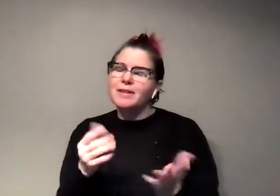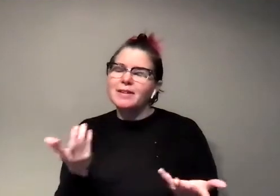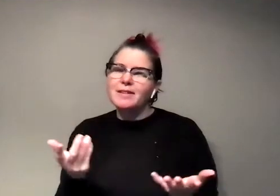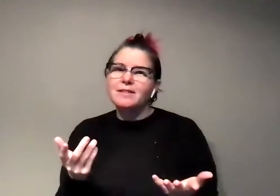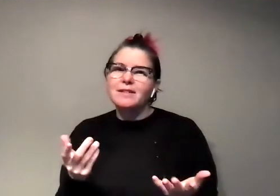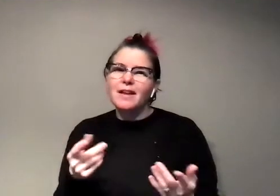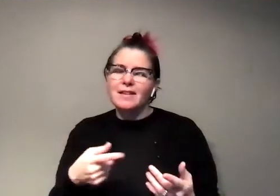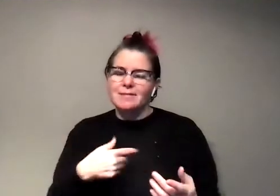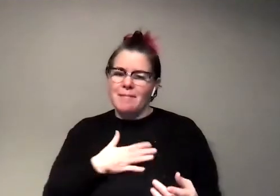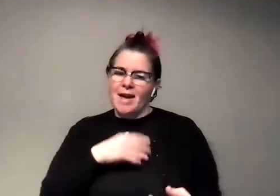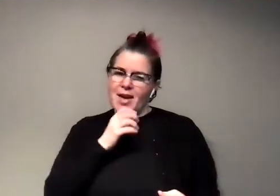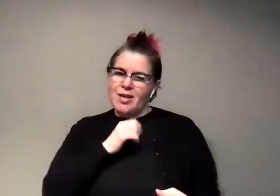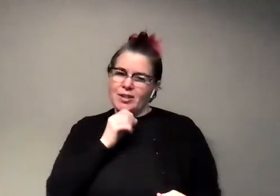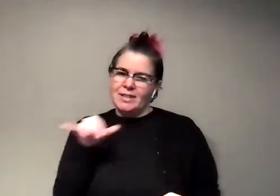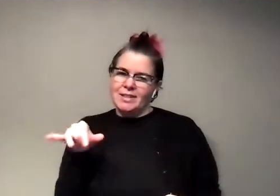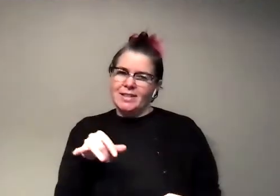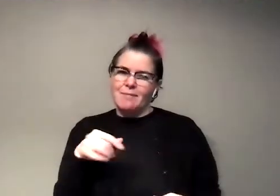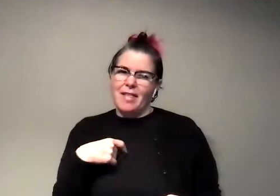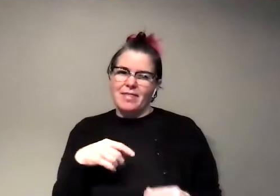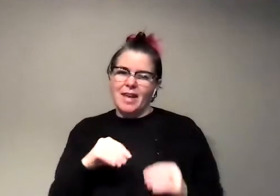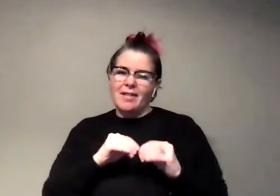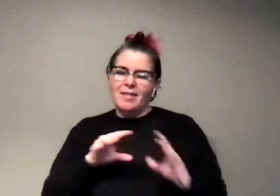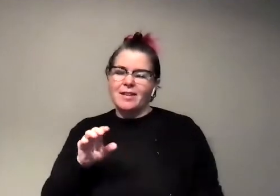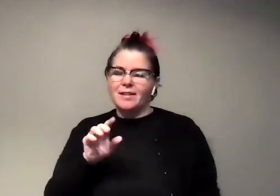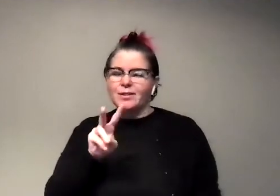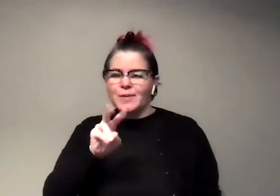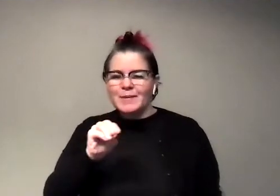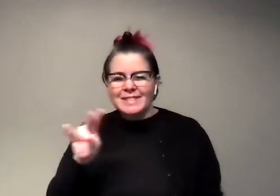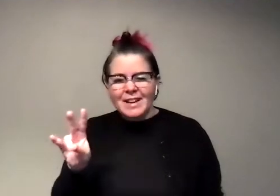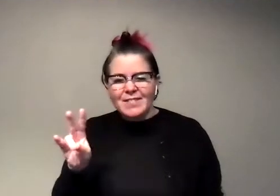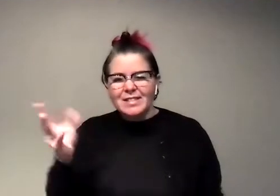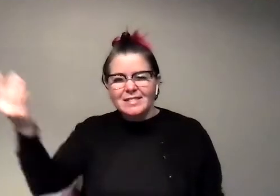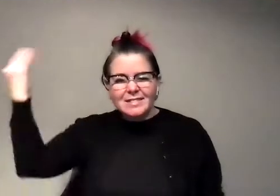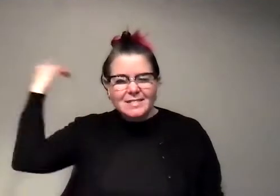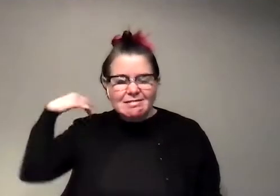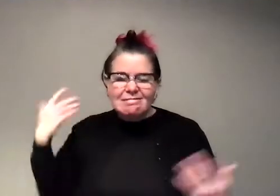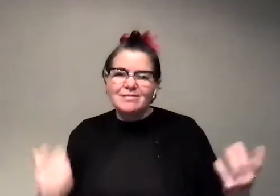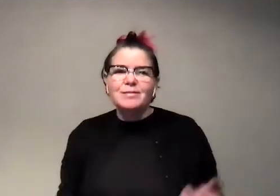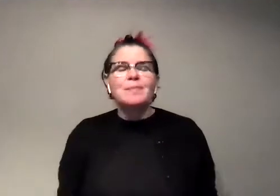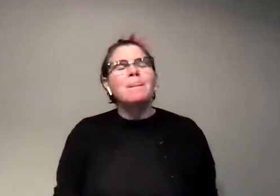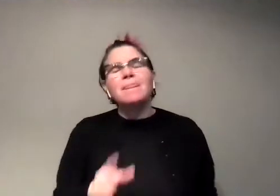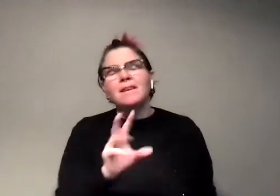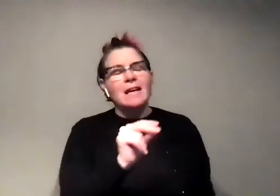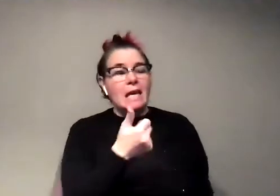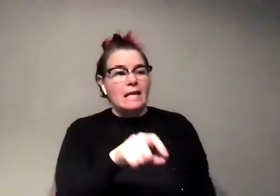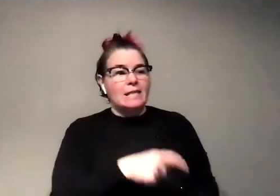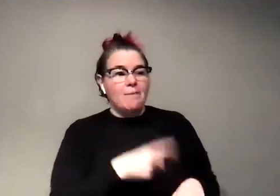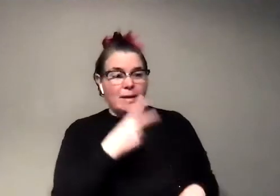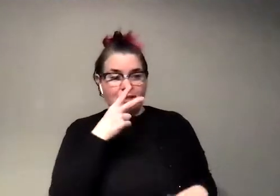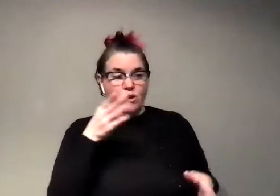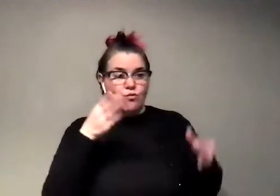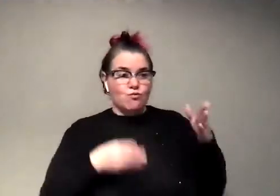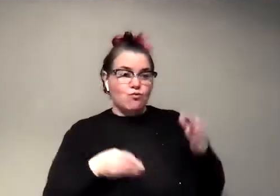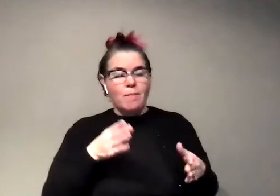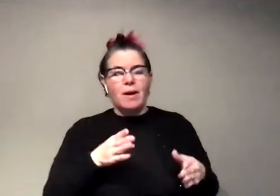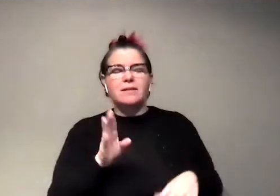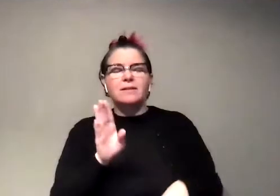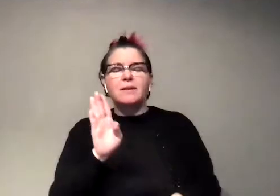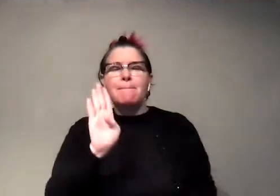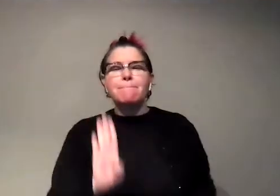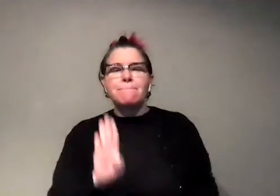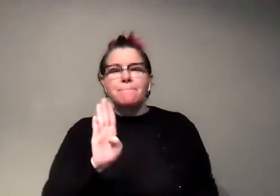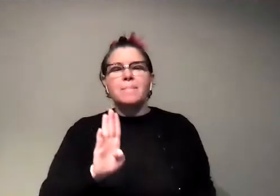me type thing. I think it came out in No. like '07. But anyway. No, anytime I see robot videos, it's those Boston Dynamics videos of